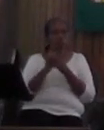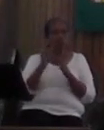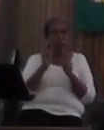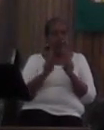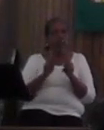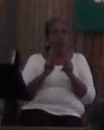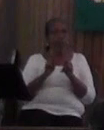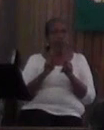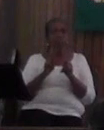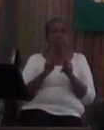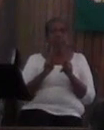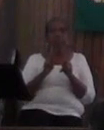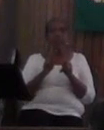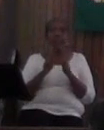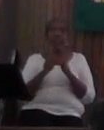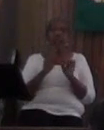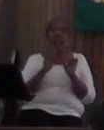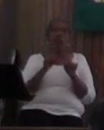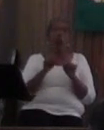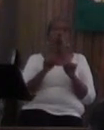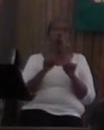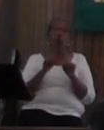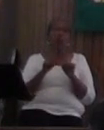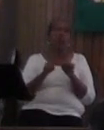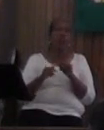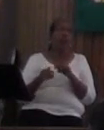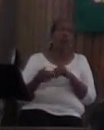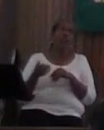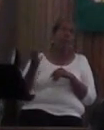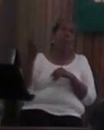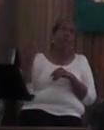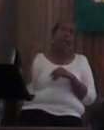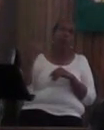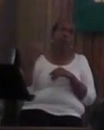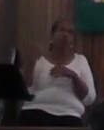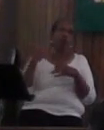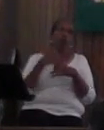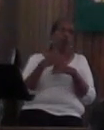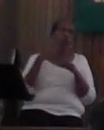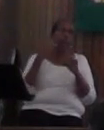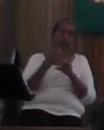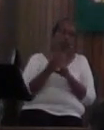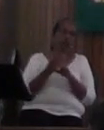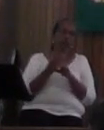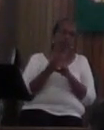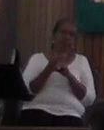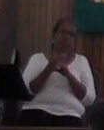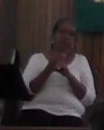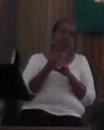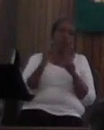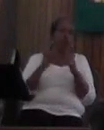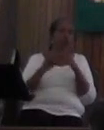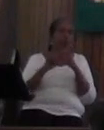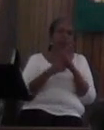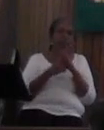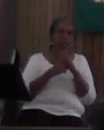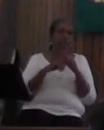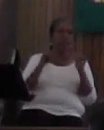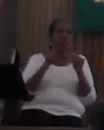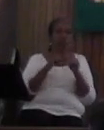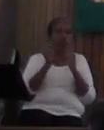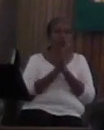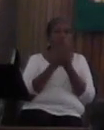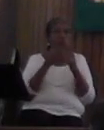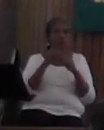all the way back to the beginning, all the way back to creation itself. The first book of the